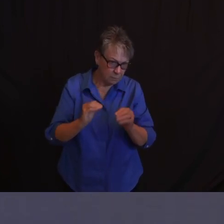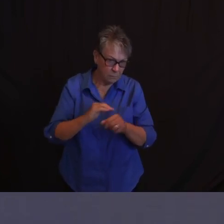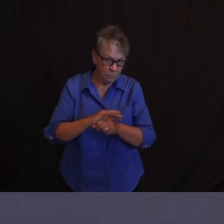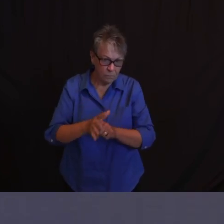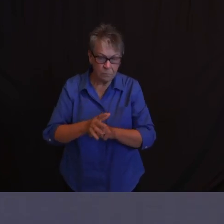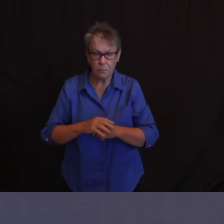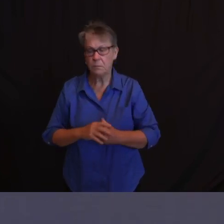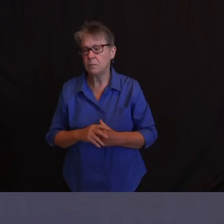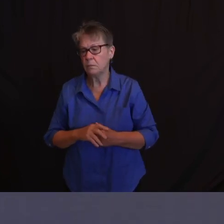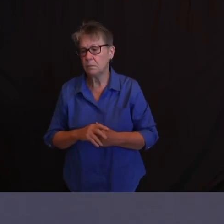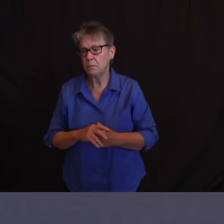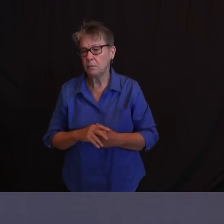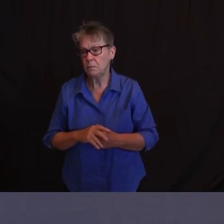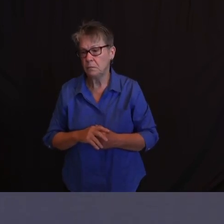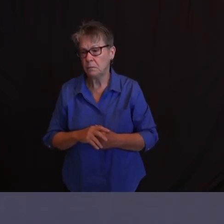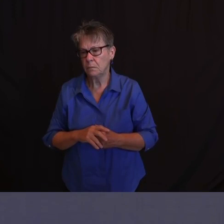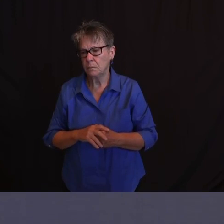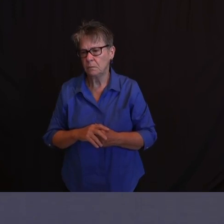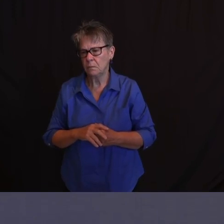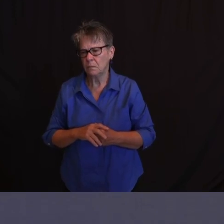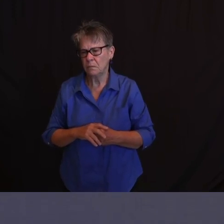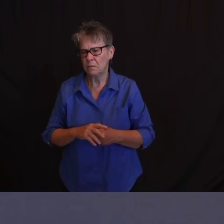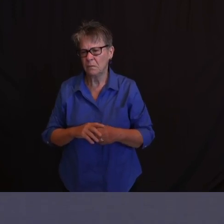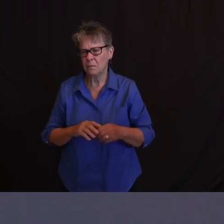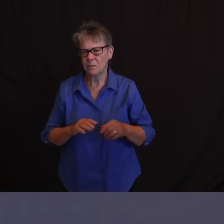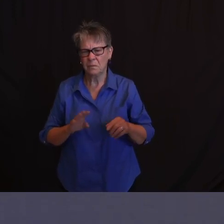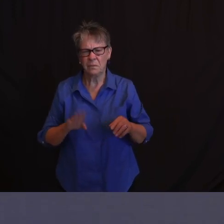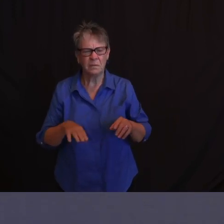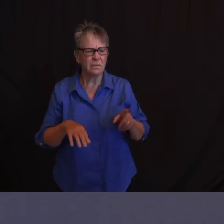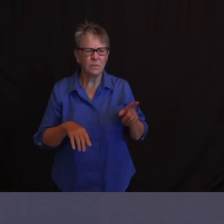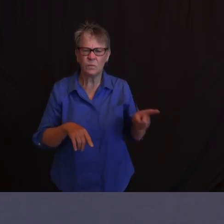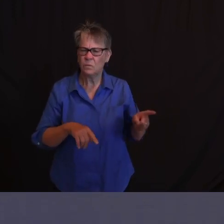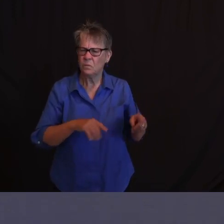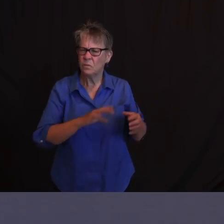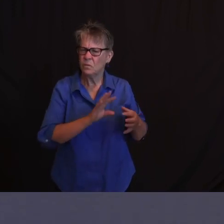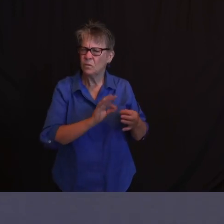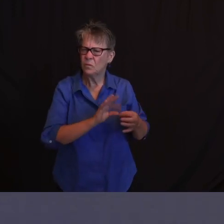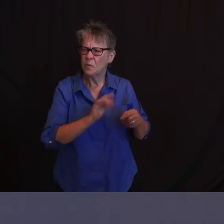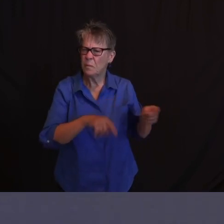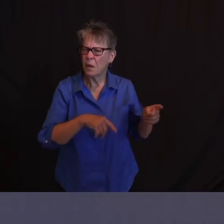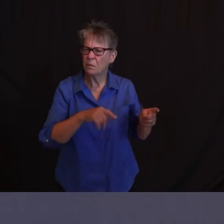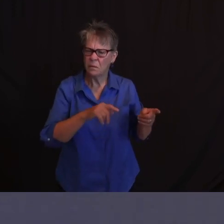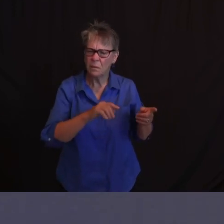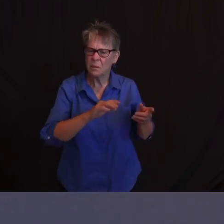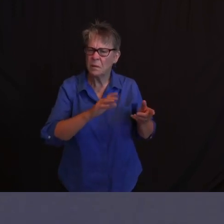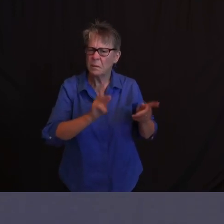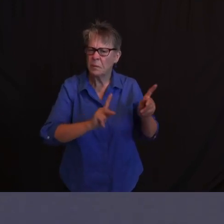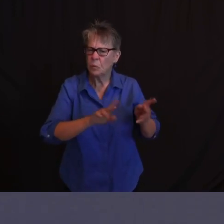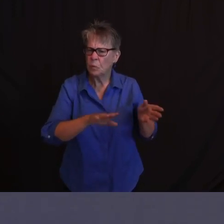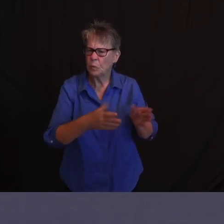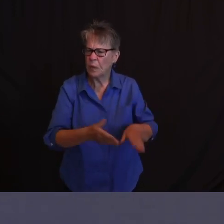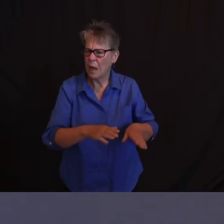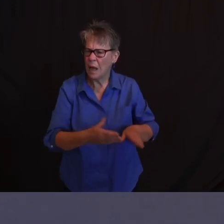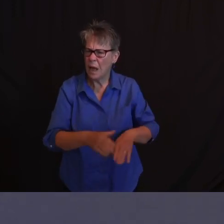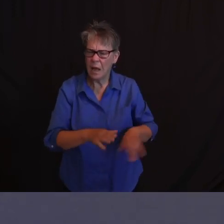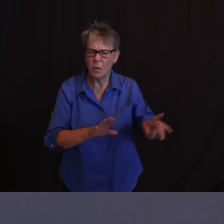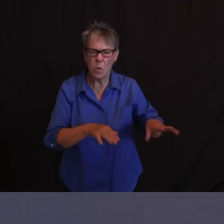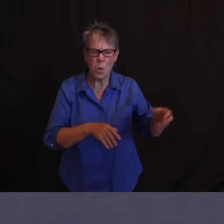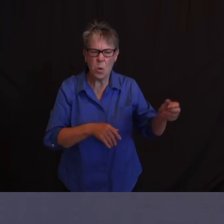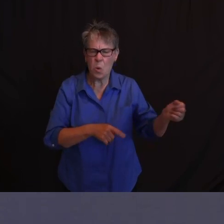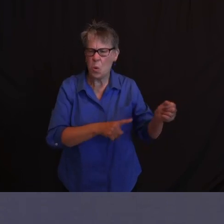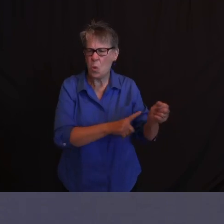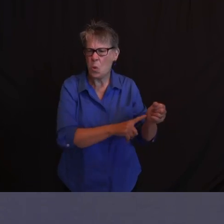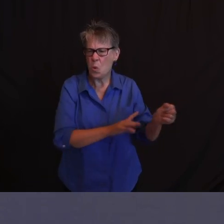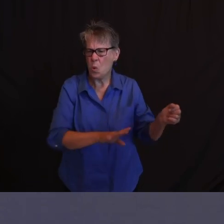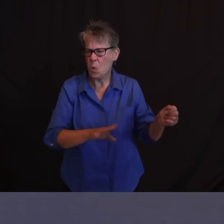going to come back to Judy on the death rate because this is something she's spending a lot of time on, and we are. NJEA have not seen it.